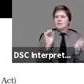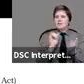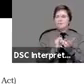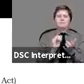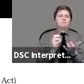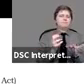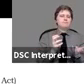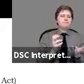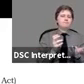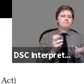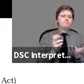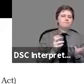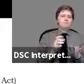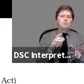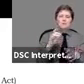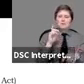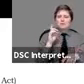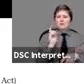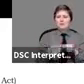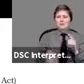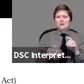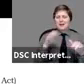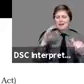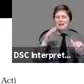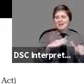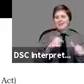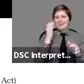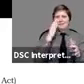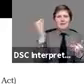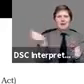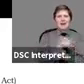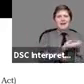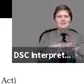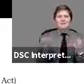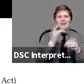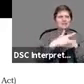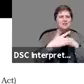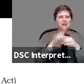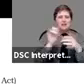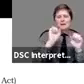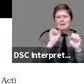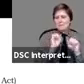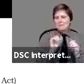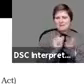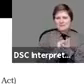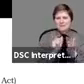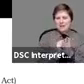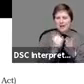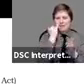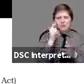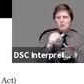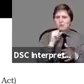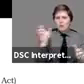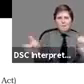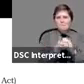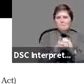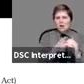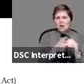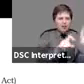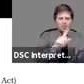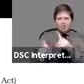can automatically come out knowing everything that is out there and available to you if you do not partner up and